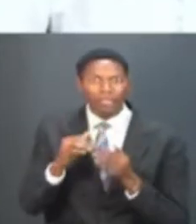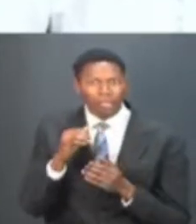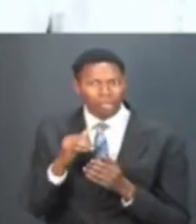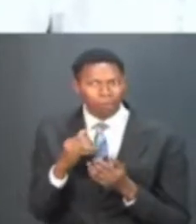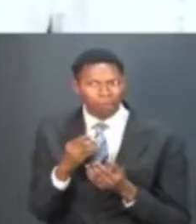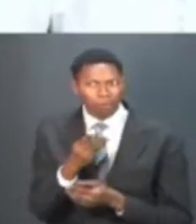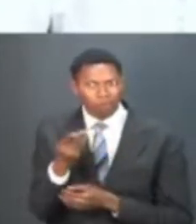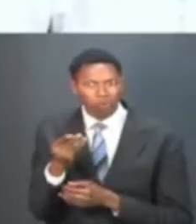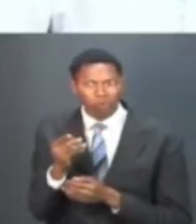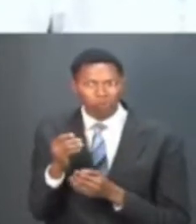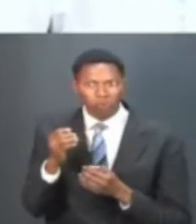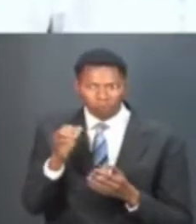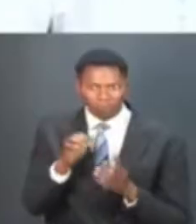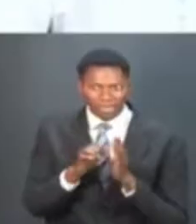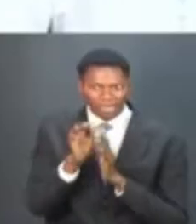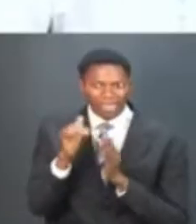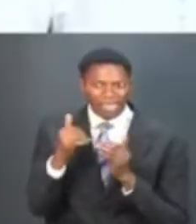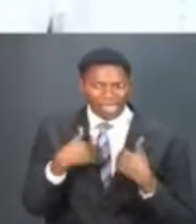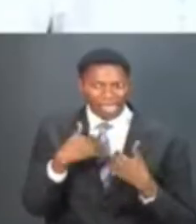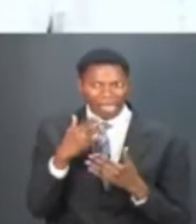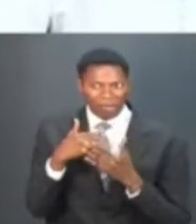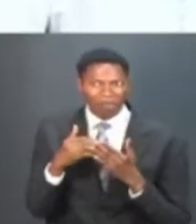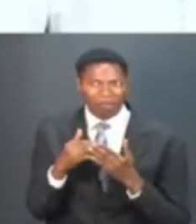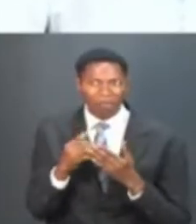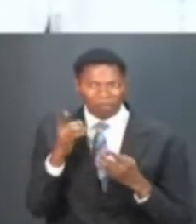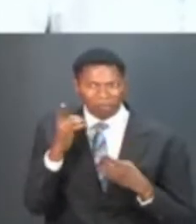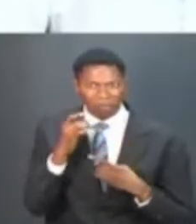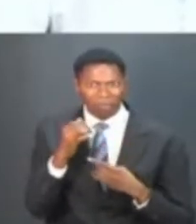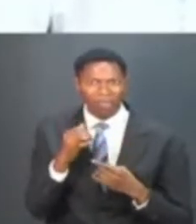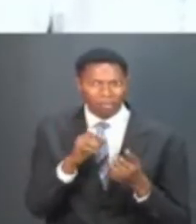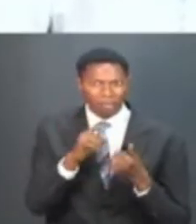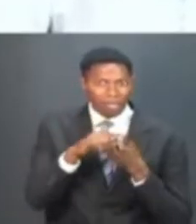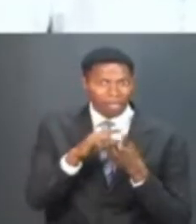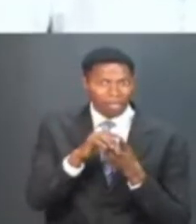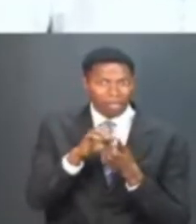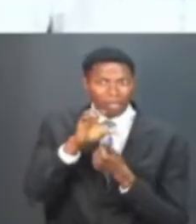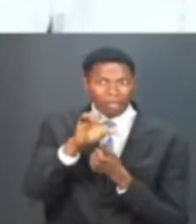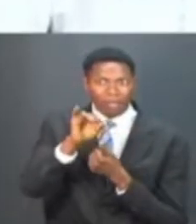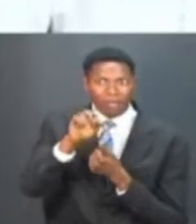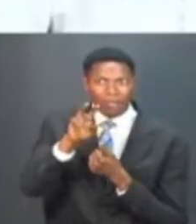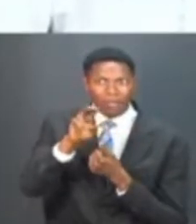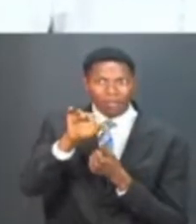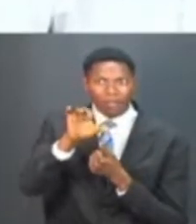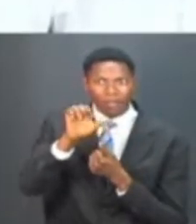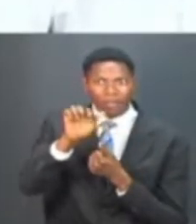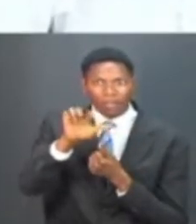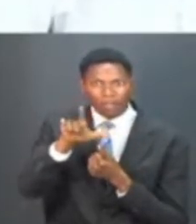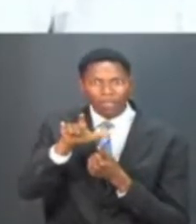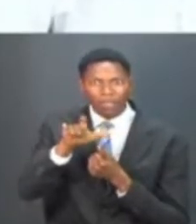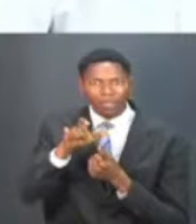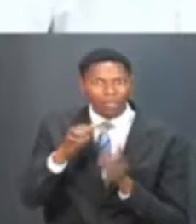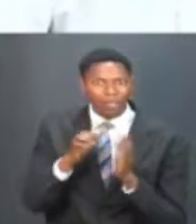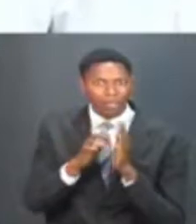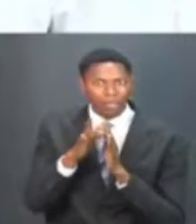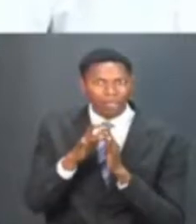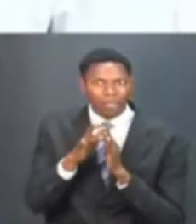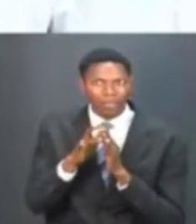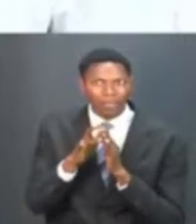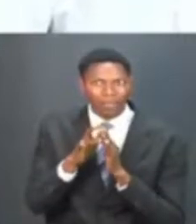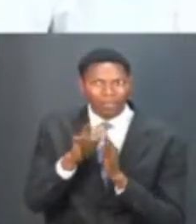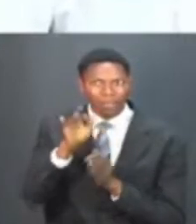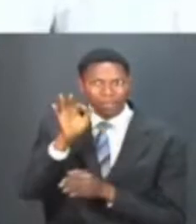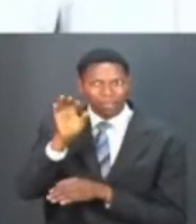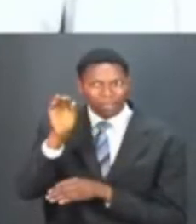infectious precursors, like cervical cancer that is more than 98% caused by the human